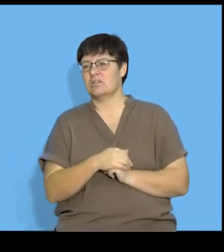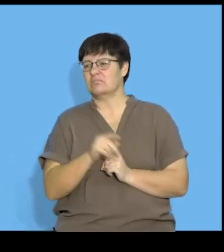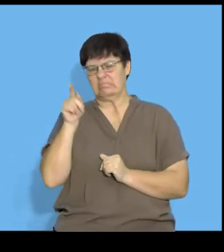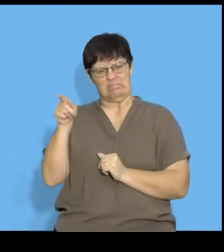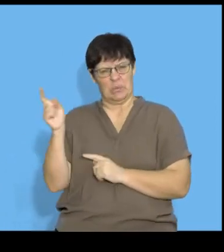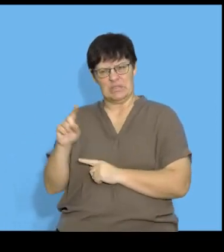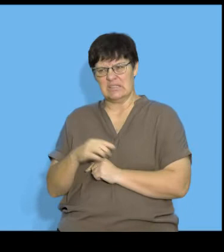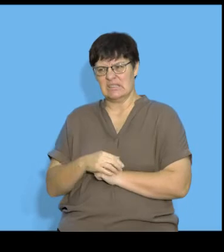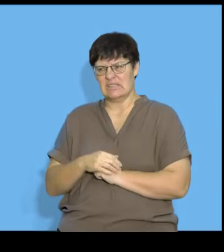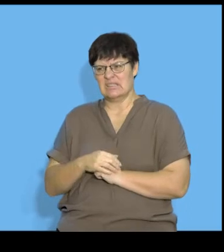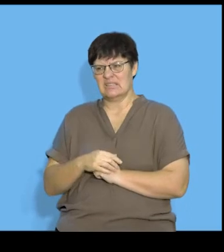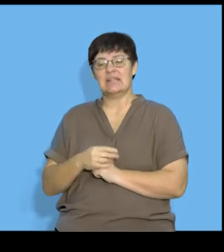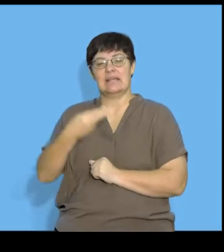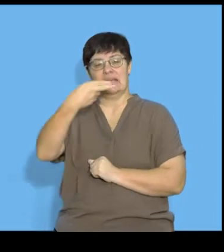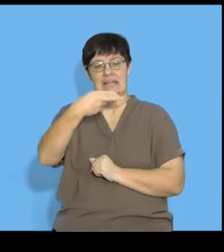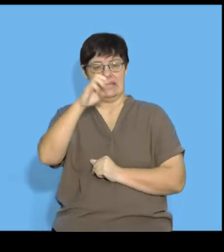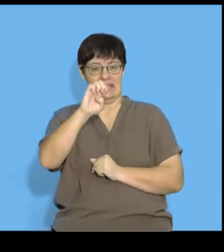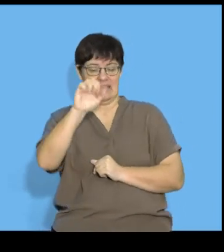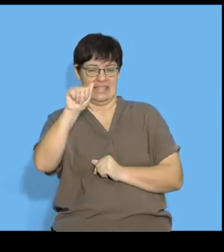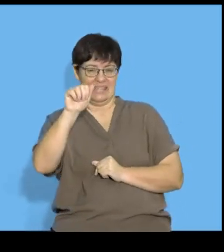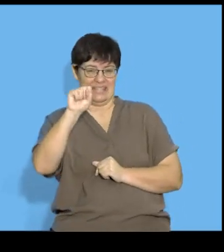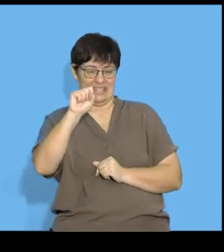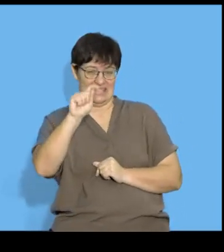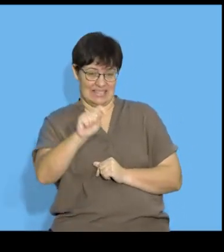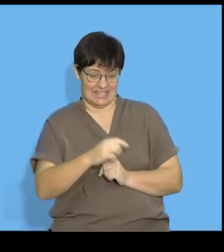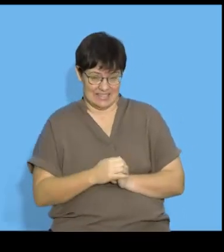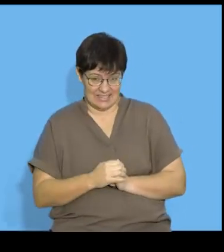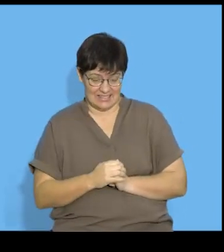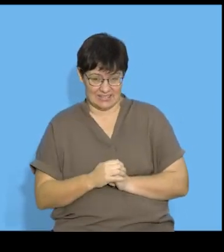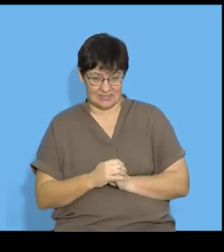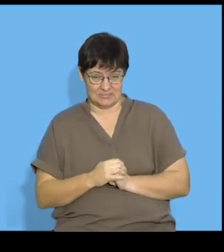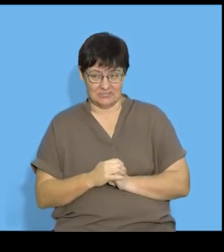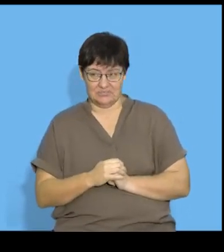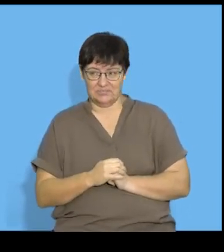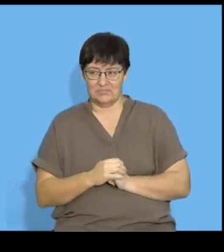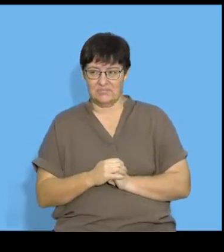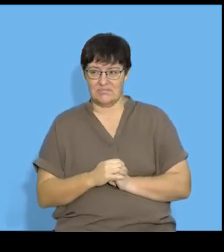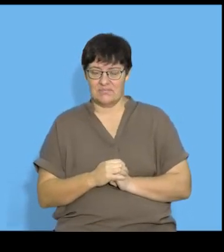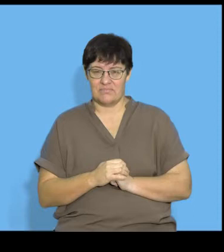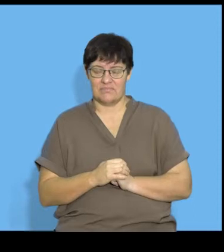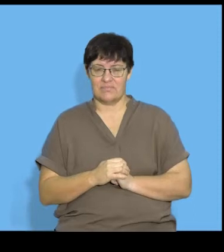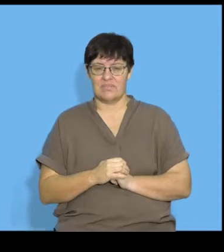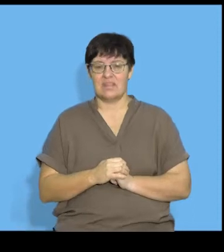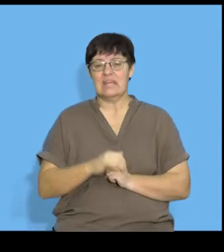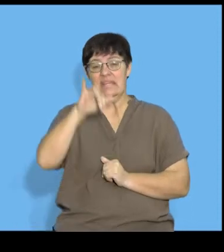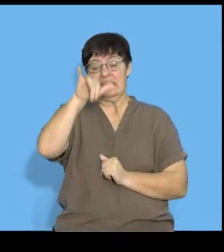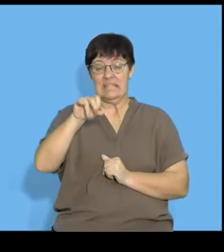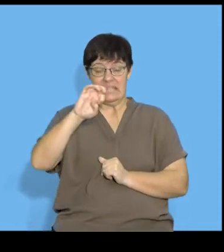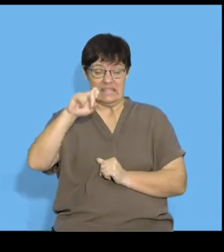This is yeast. It's one of the few, all right, unicellular, all